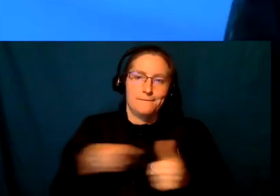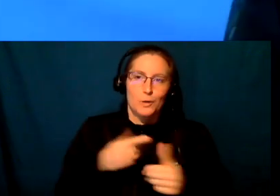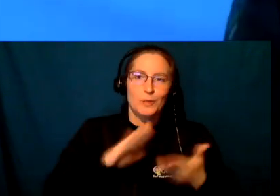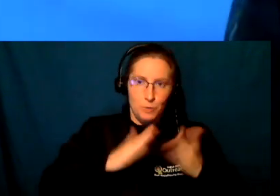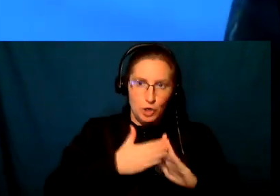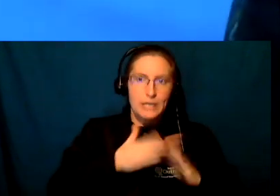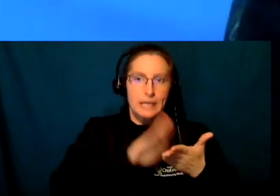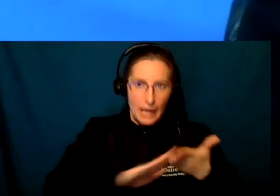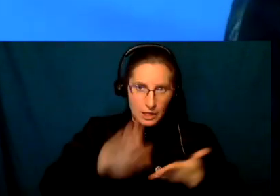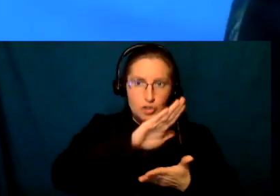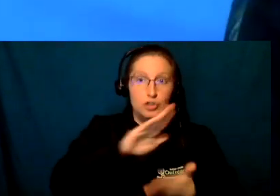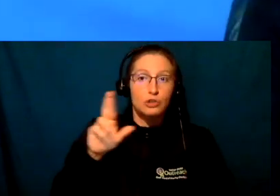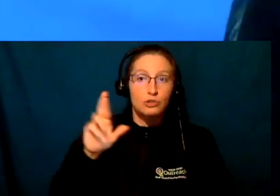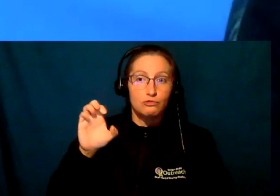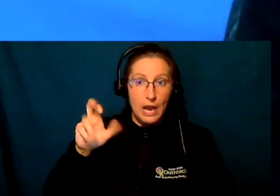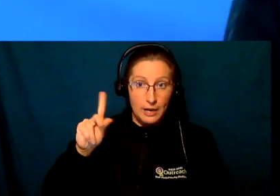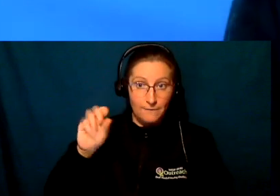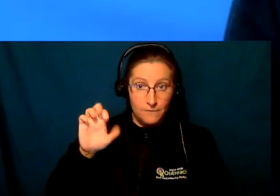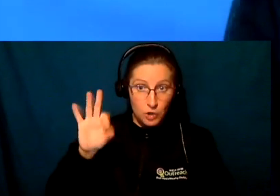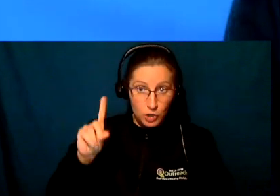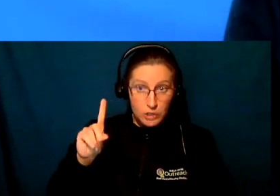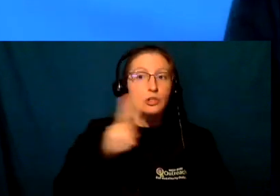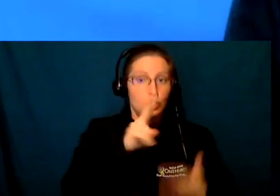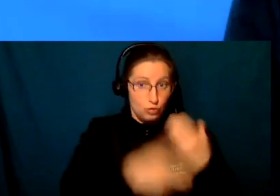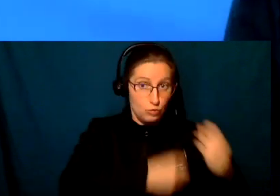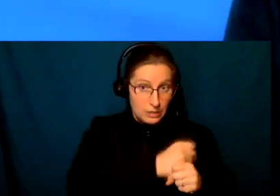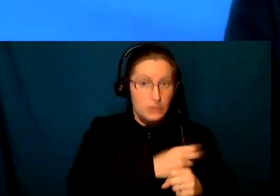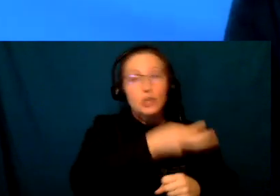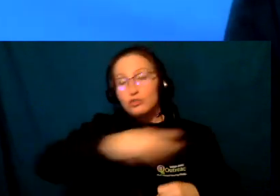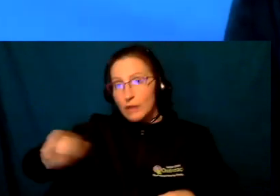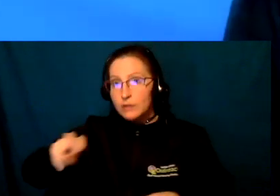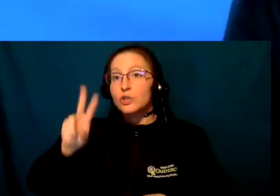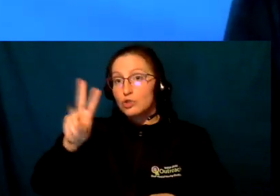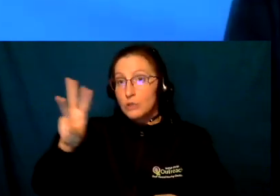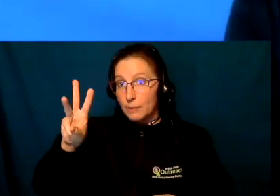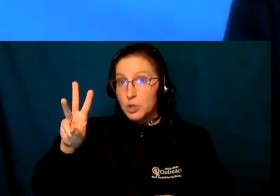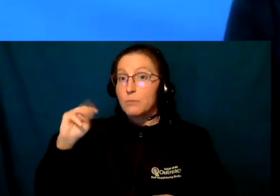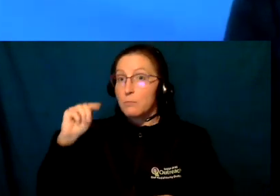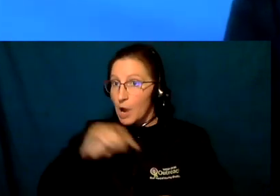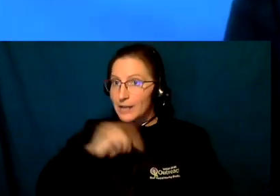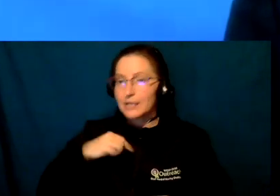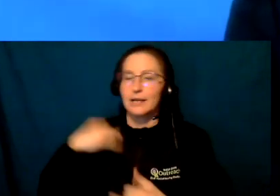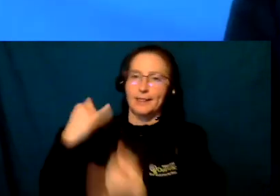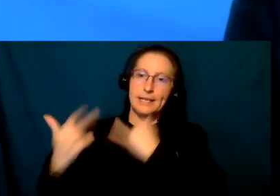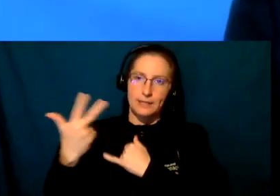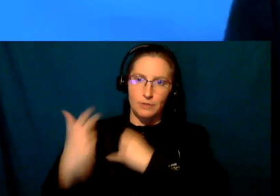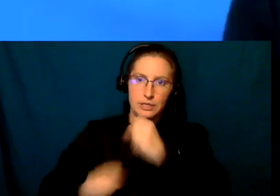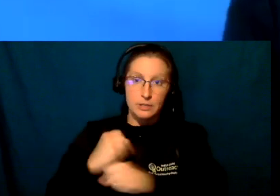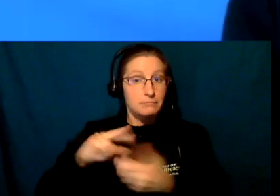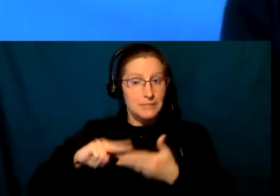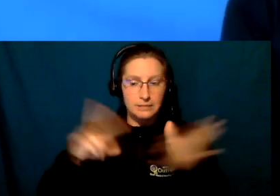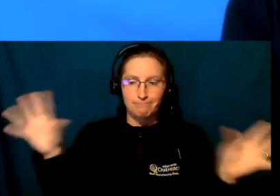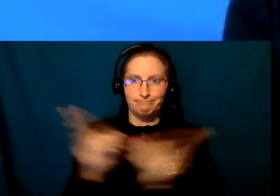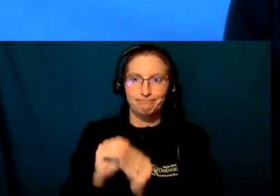in Rockford for 2 years, and then I transferred to UW Milwaukee for my last 3 years. So a total of 5 years to get